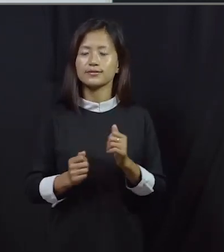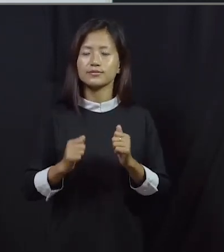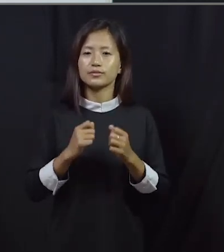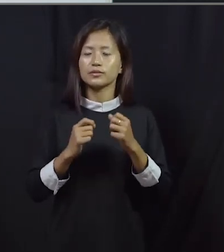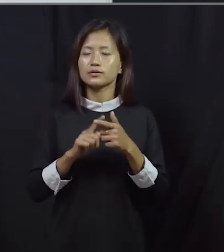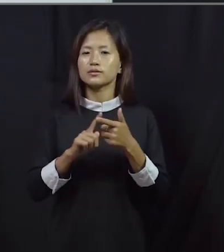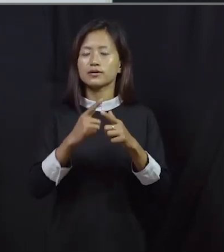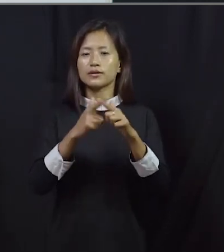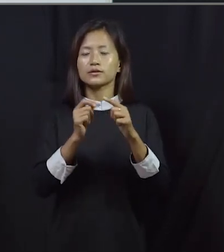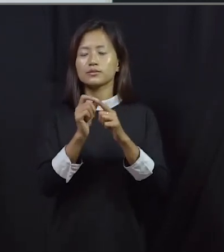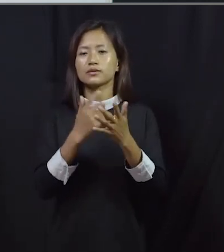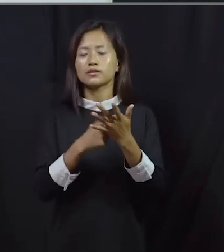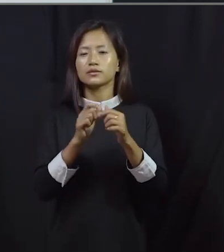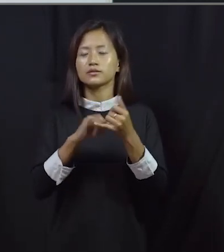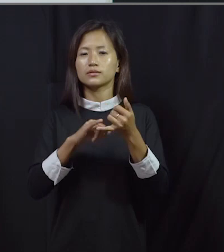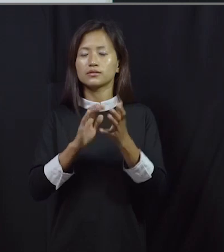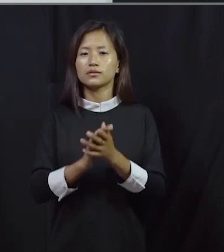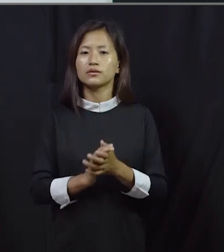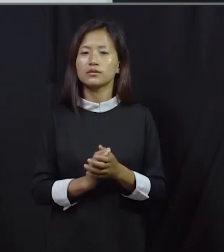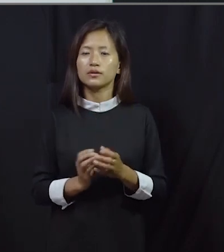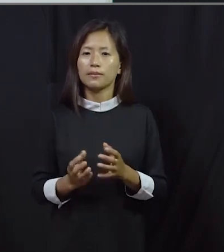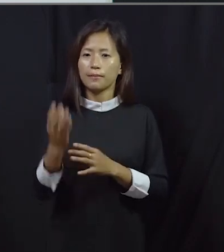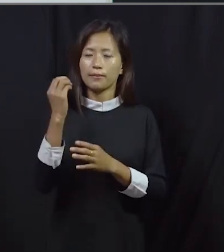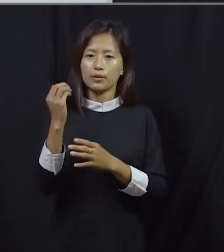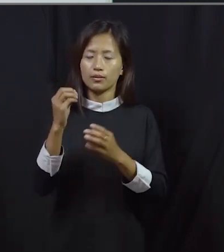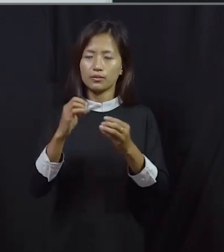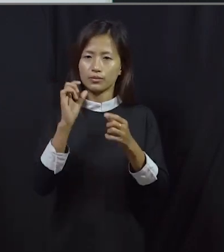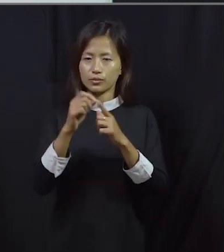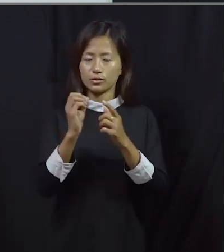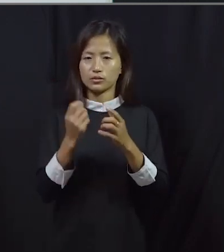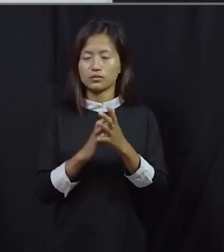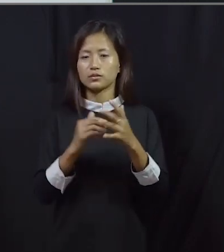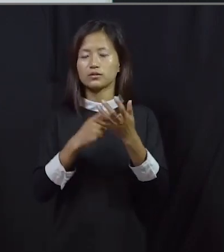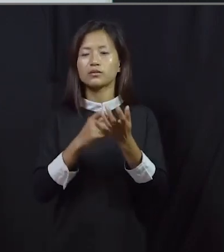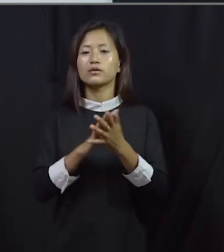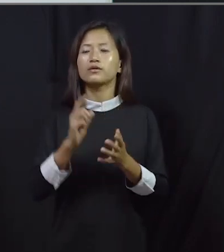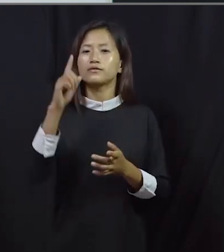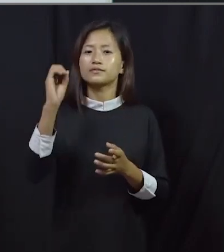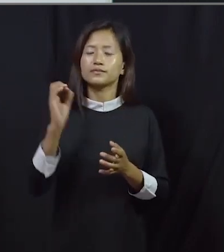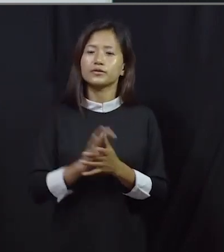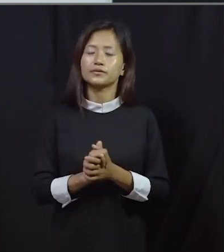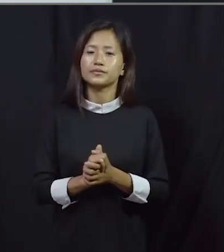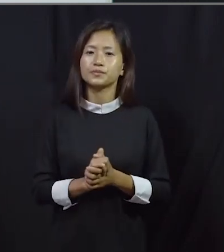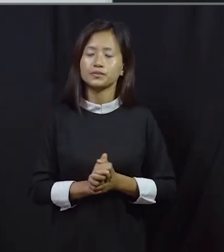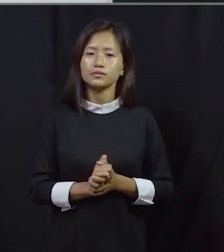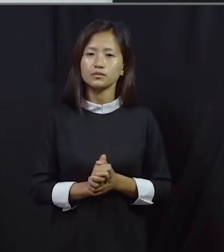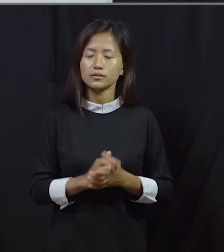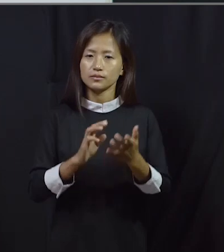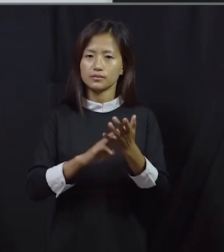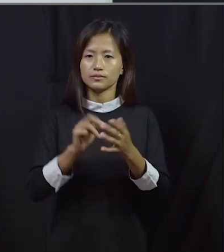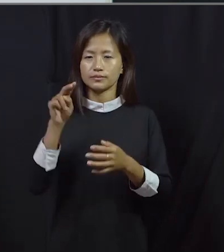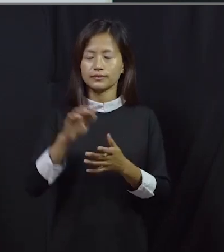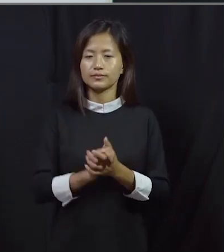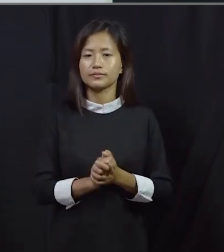what? This in form of power of 10. What? Power of 10. This is the meaning of metric system of